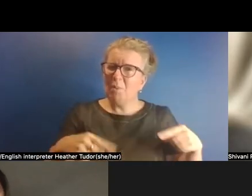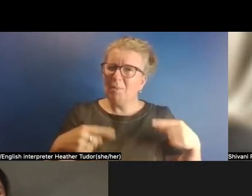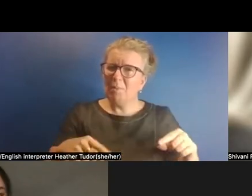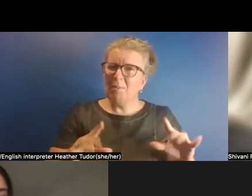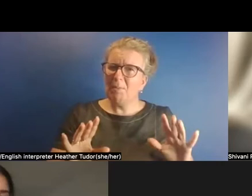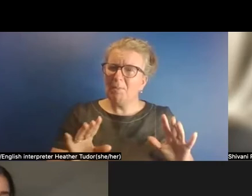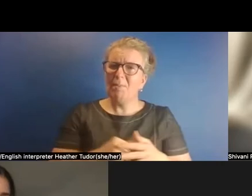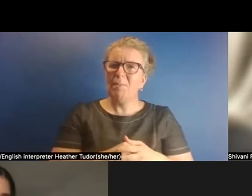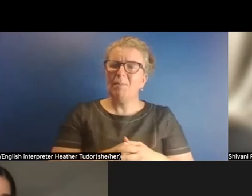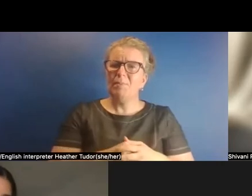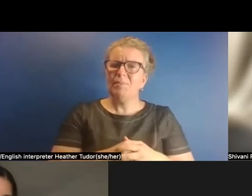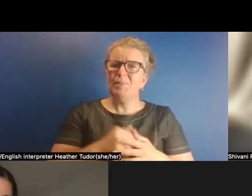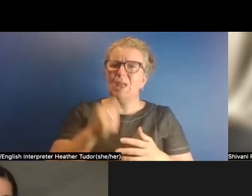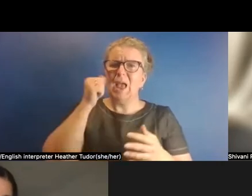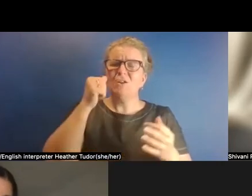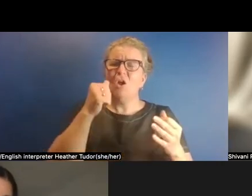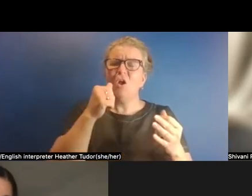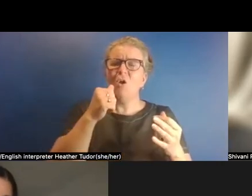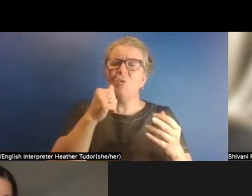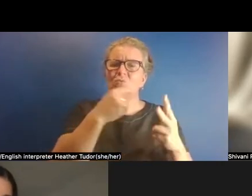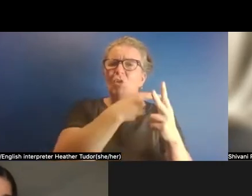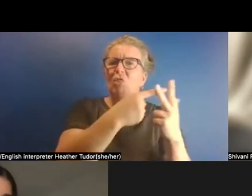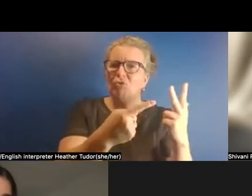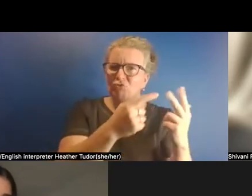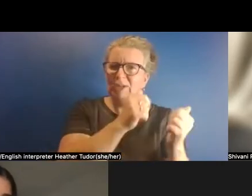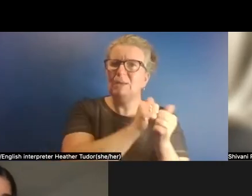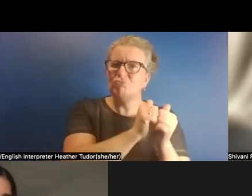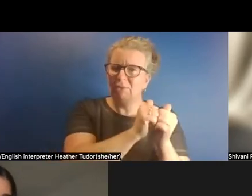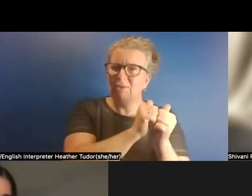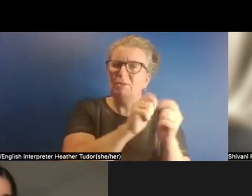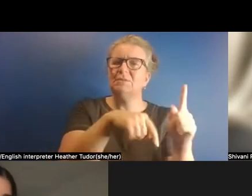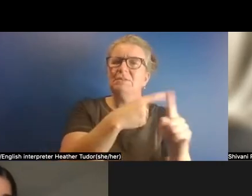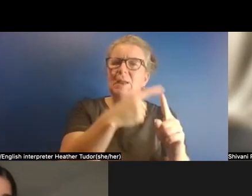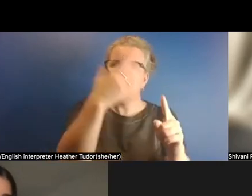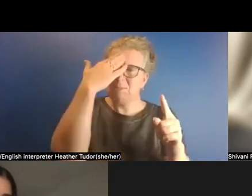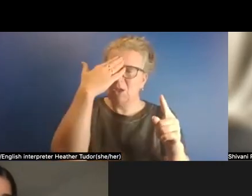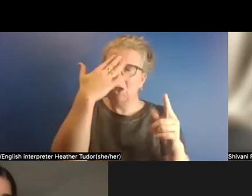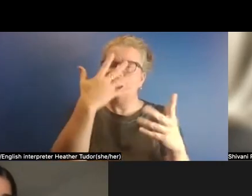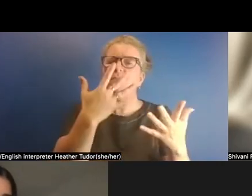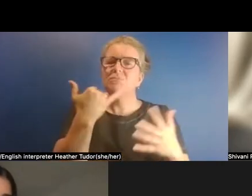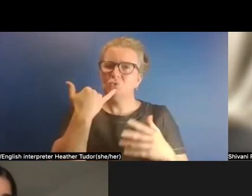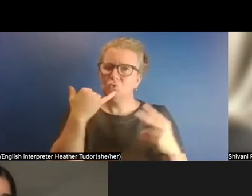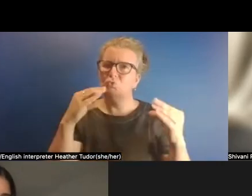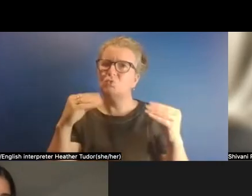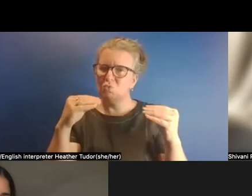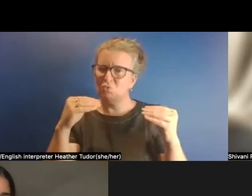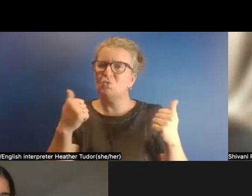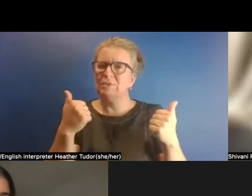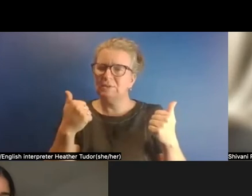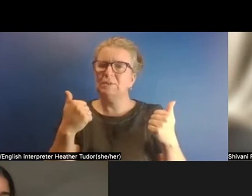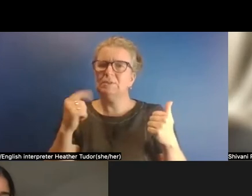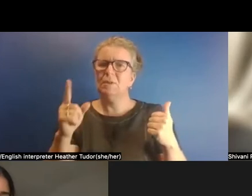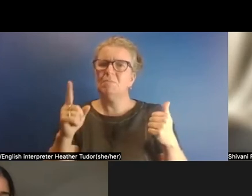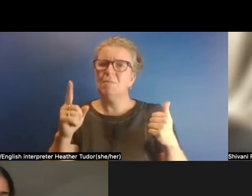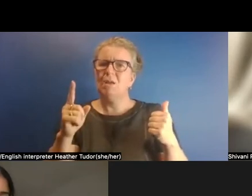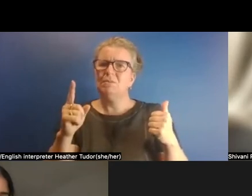3 brothers and the mom does talk to her, but she isn't allowed to go to their parents' house, to